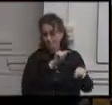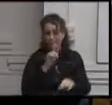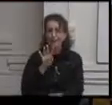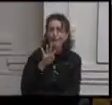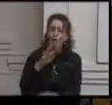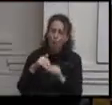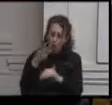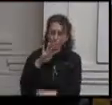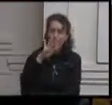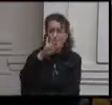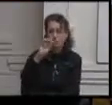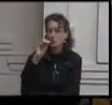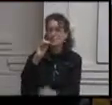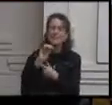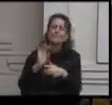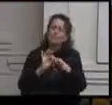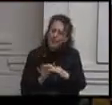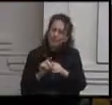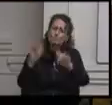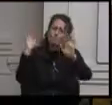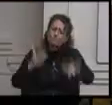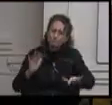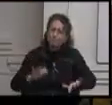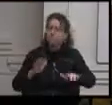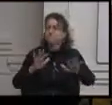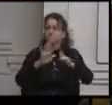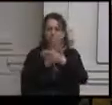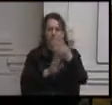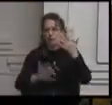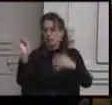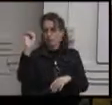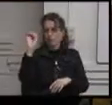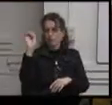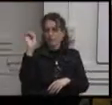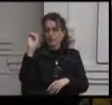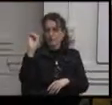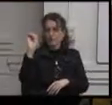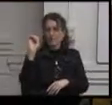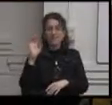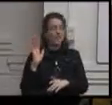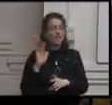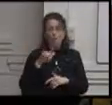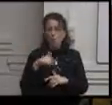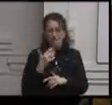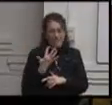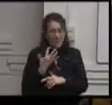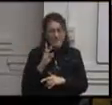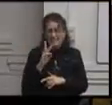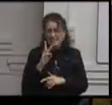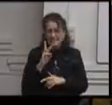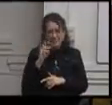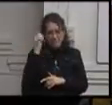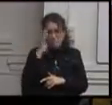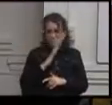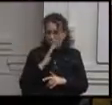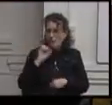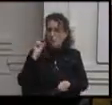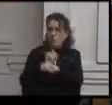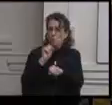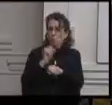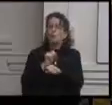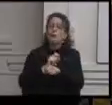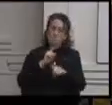were mostly all storm related and done pretty much just by the 6 guys that were on duty because they could split